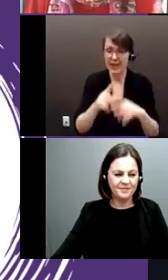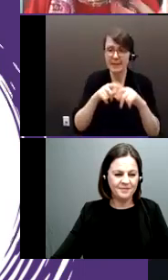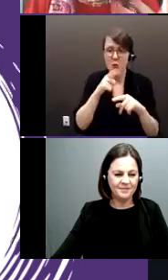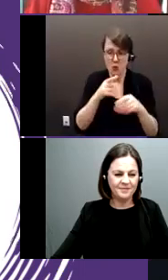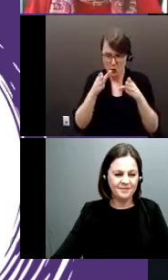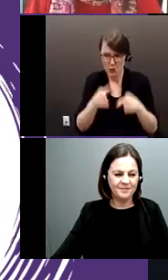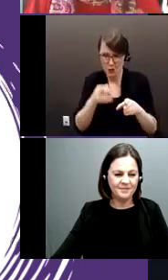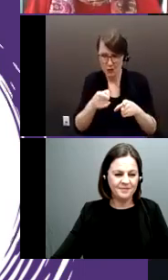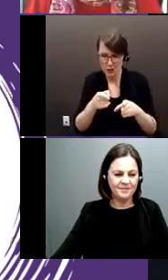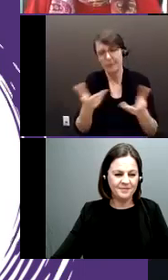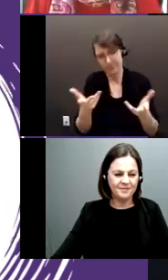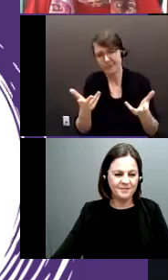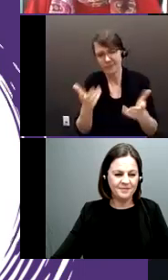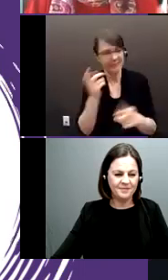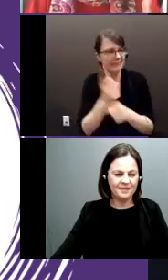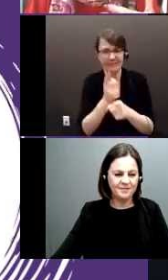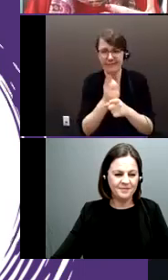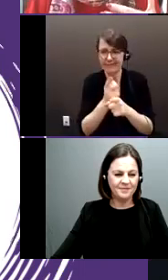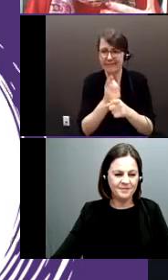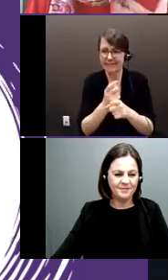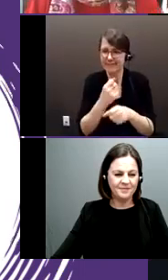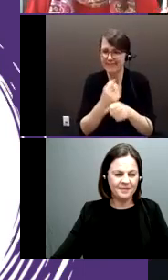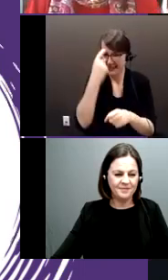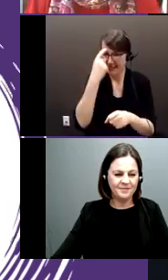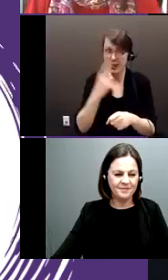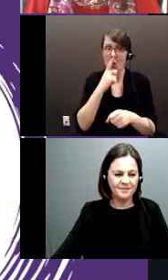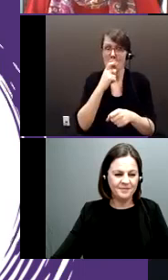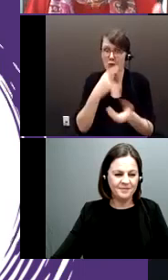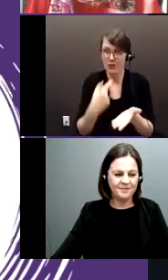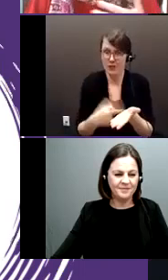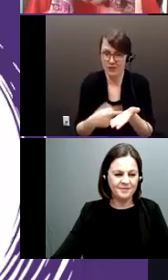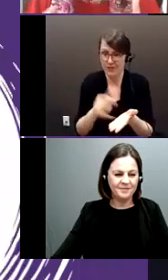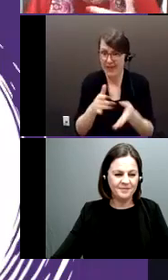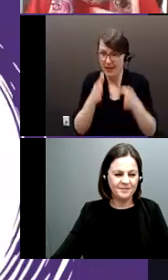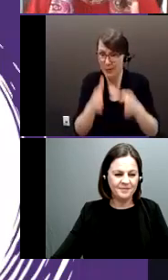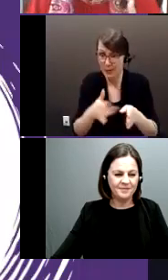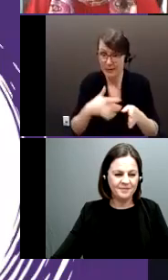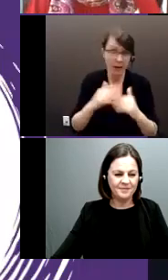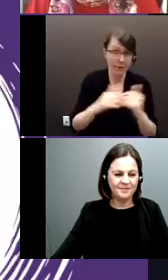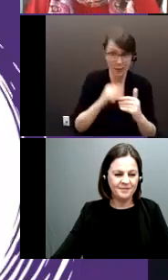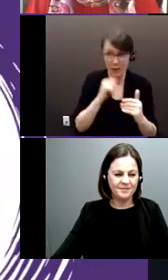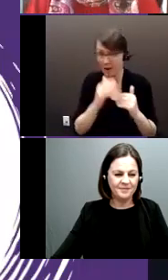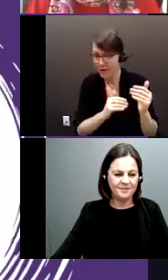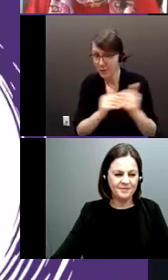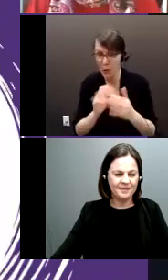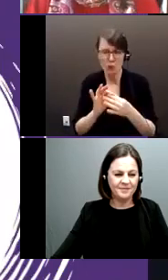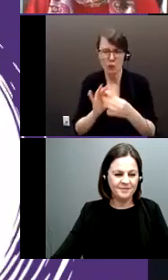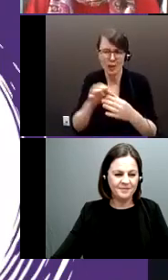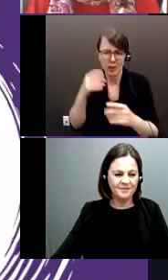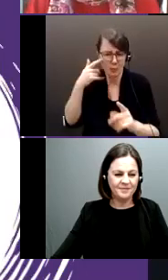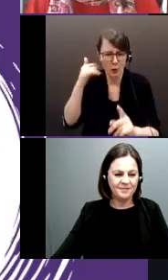And that makes sense as well, of course, that it might depend on who the person is and what our relationship with them